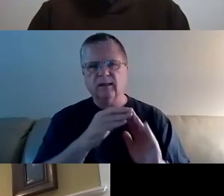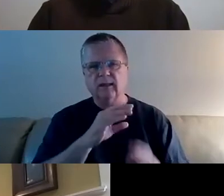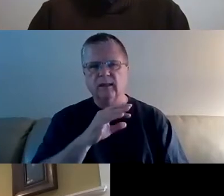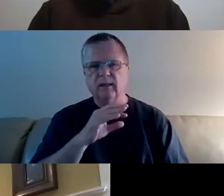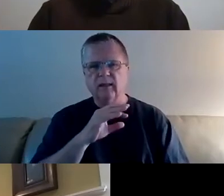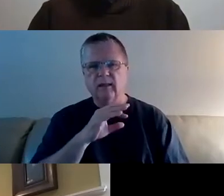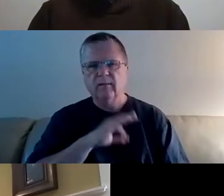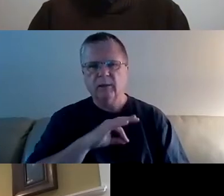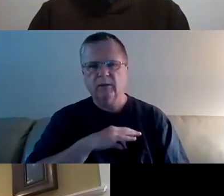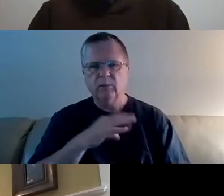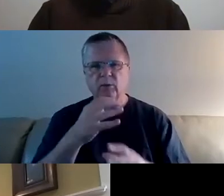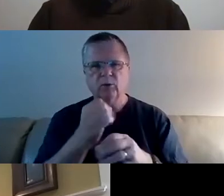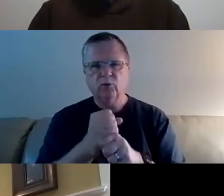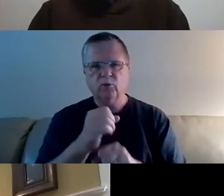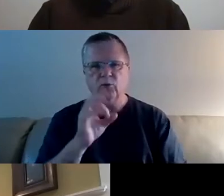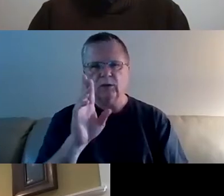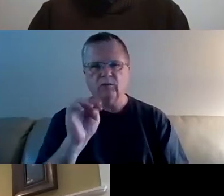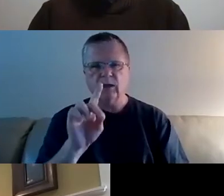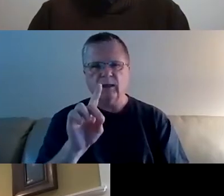Fund.